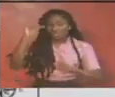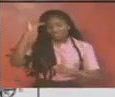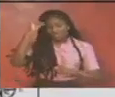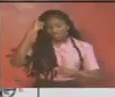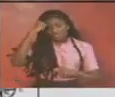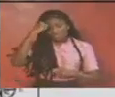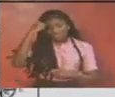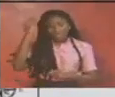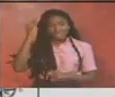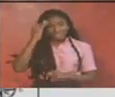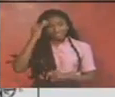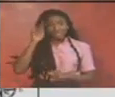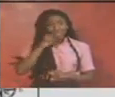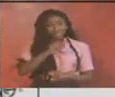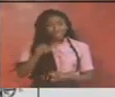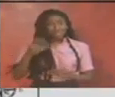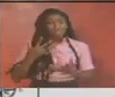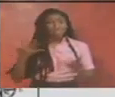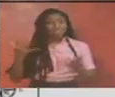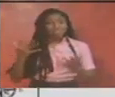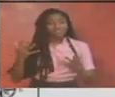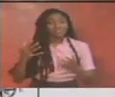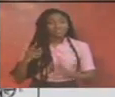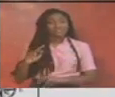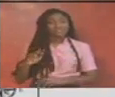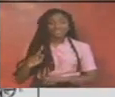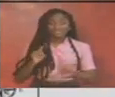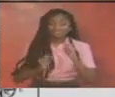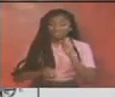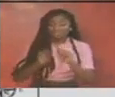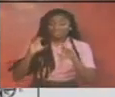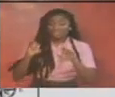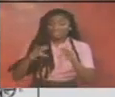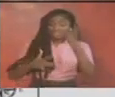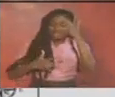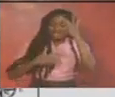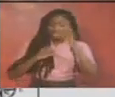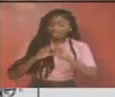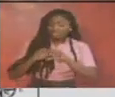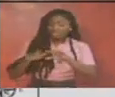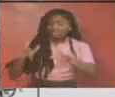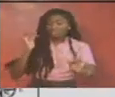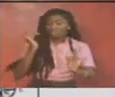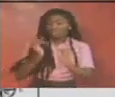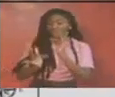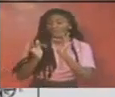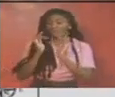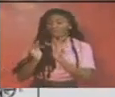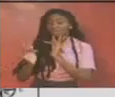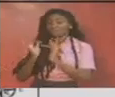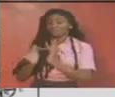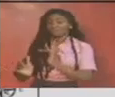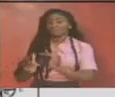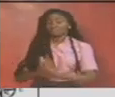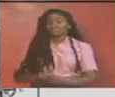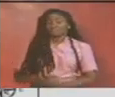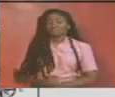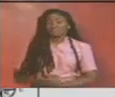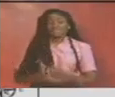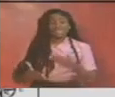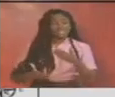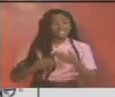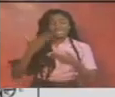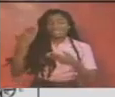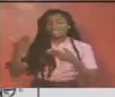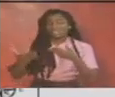very small country. Although we have a cluster of cases occurring in 1 or 2 counties at any given time, that can easily spread to the